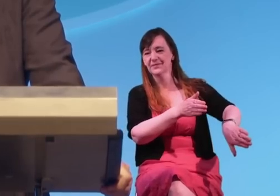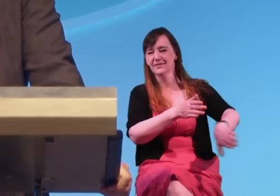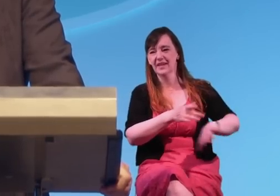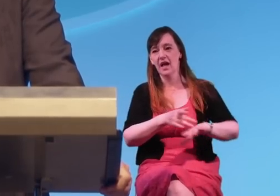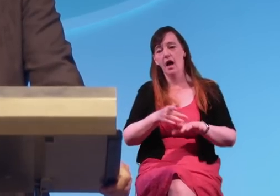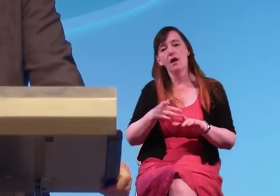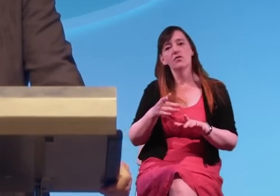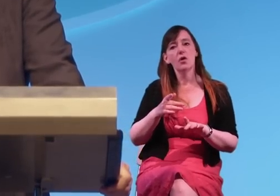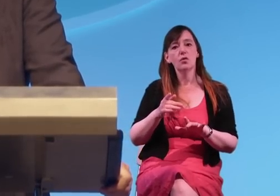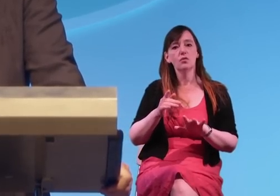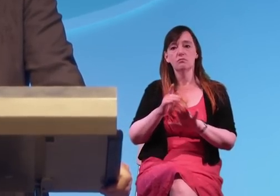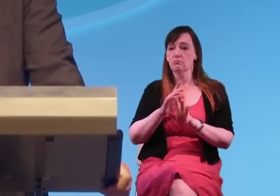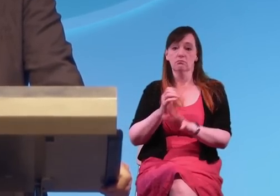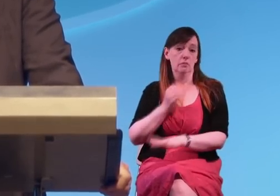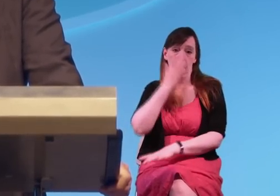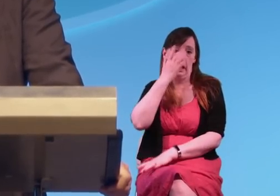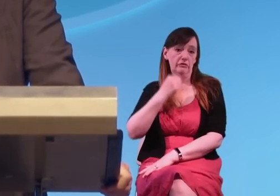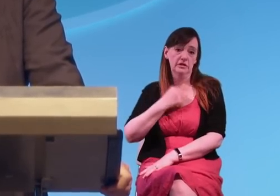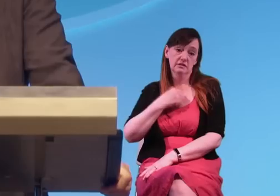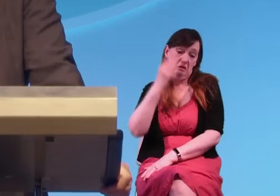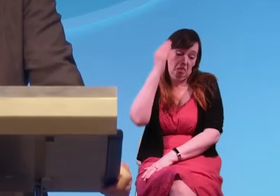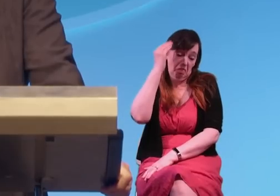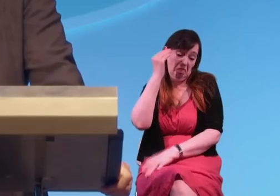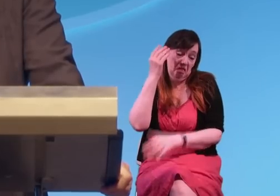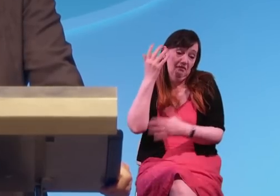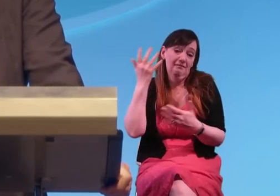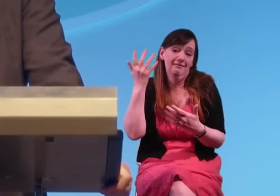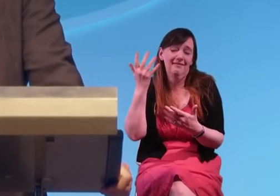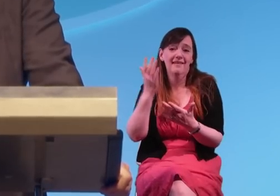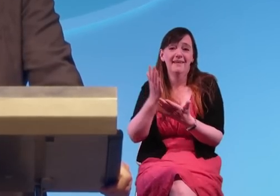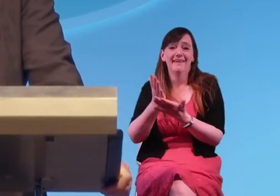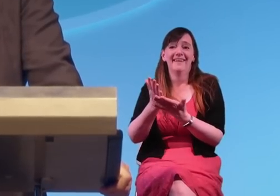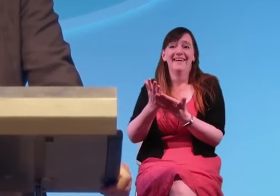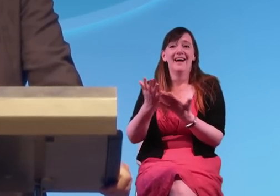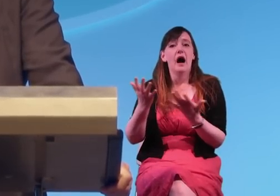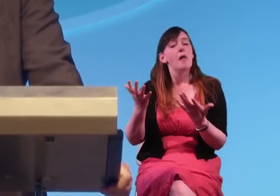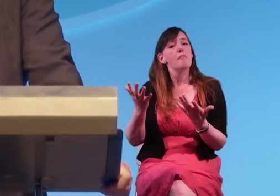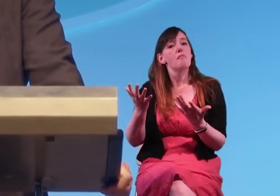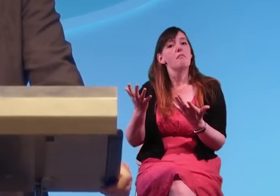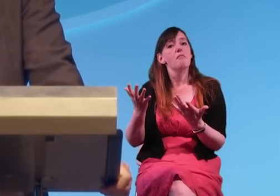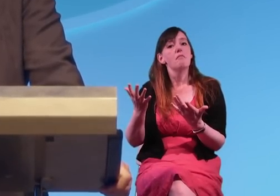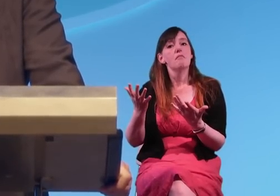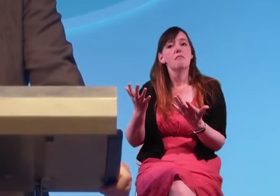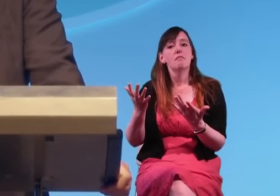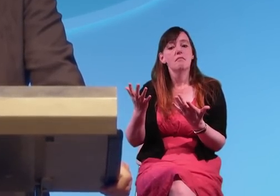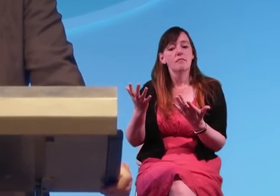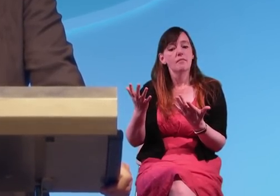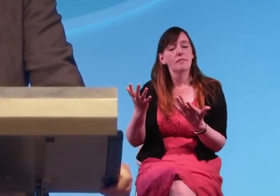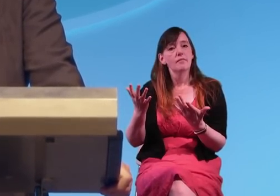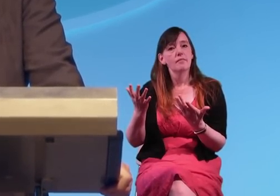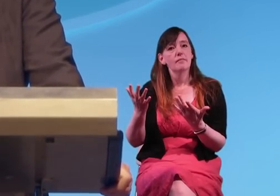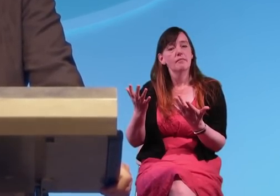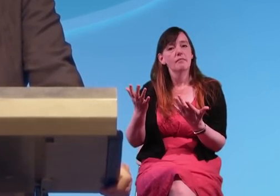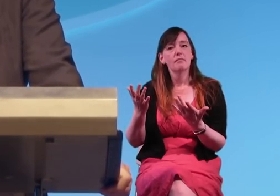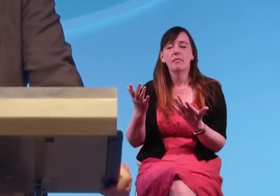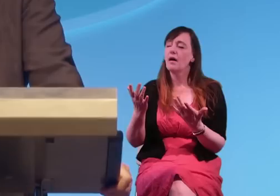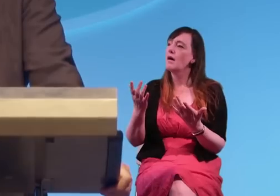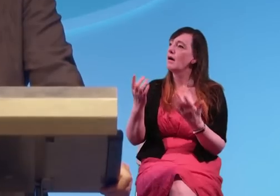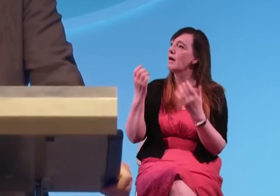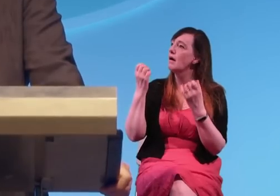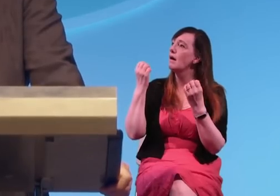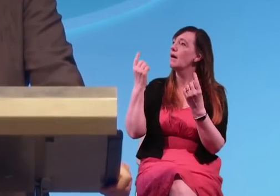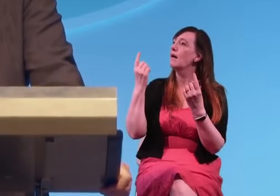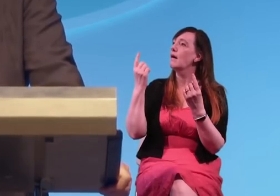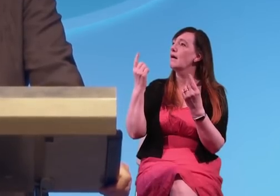so I'm unashamed in that. But, you know, it's not hard for me to grasp a lyric, and maybe like you, love before the dawn